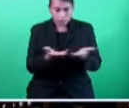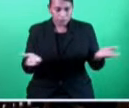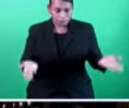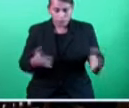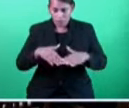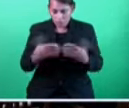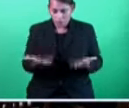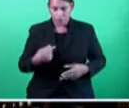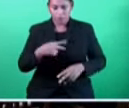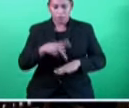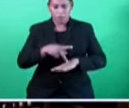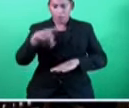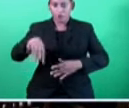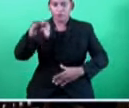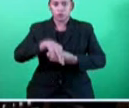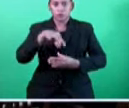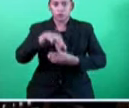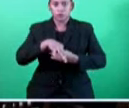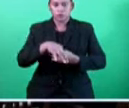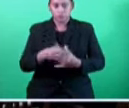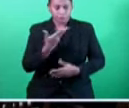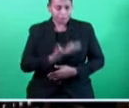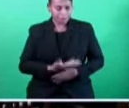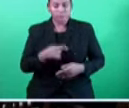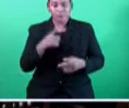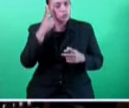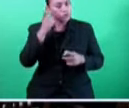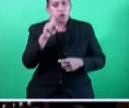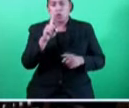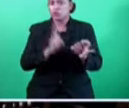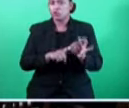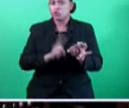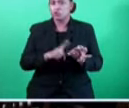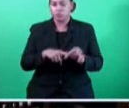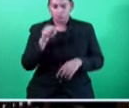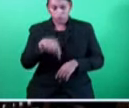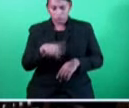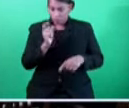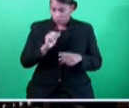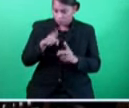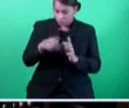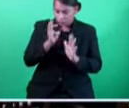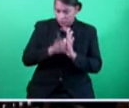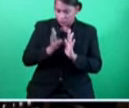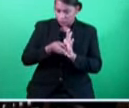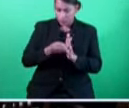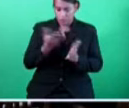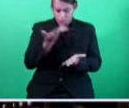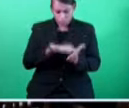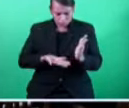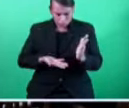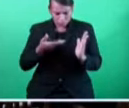now vote on the motion. The question is that the minutes of the sitting of Parliament held